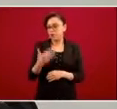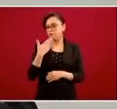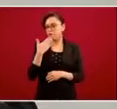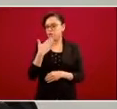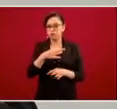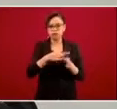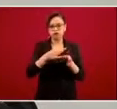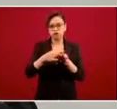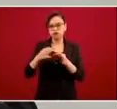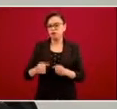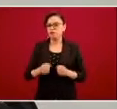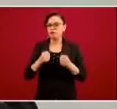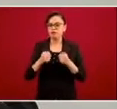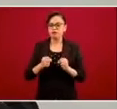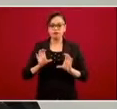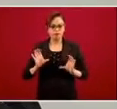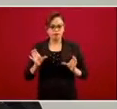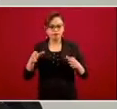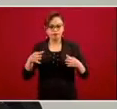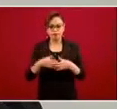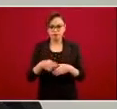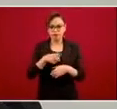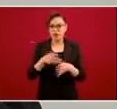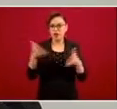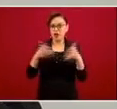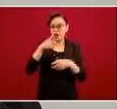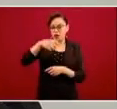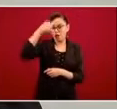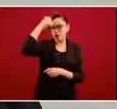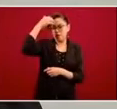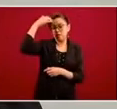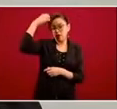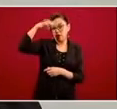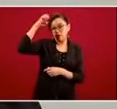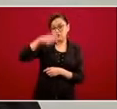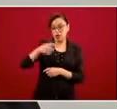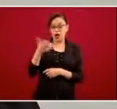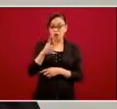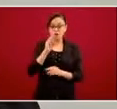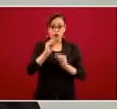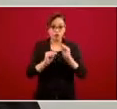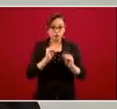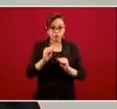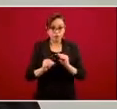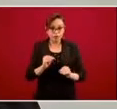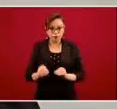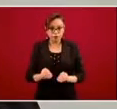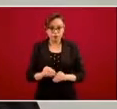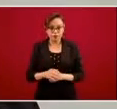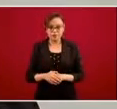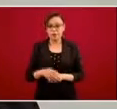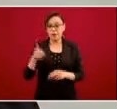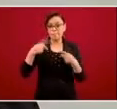solid. It has solid legal basis, solid ethical basis. All of the people who